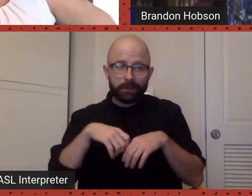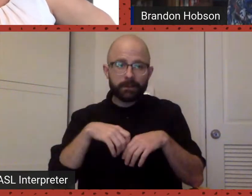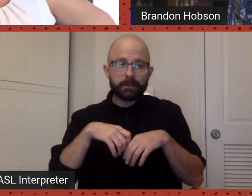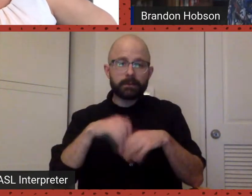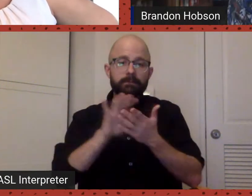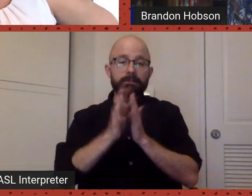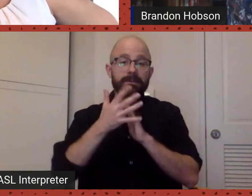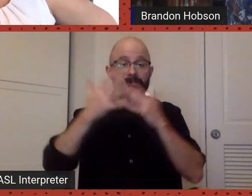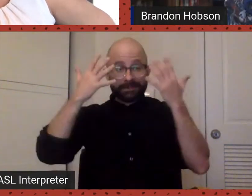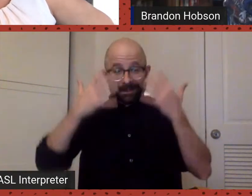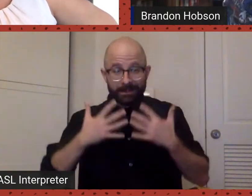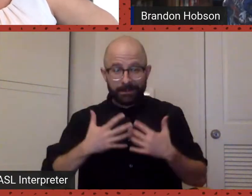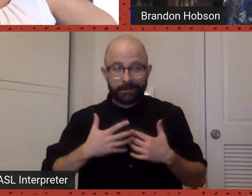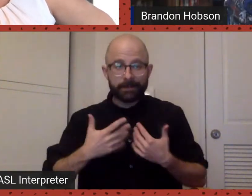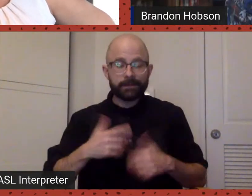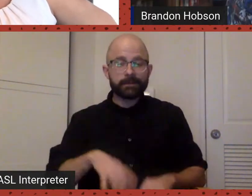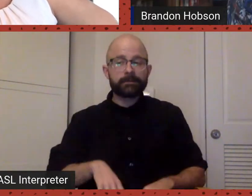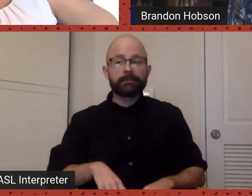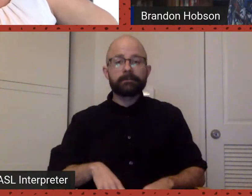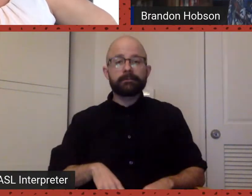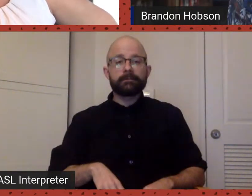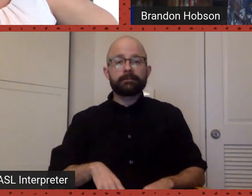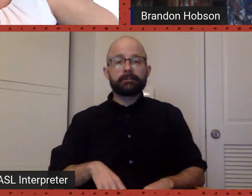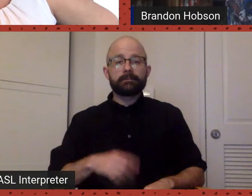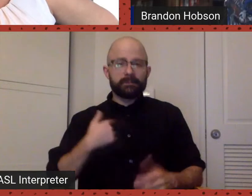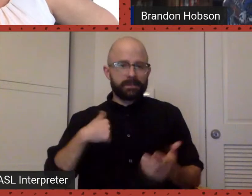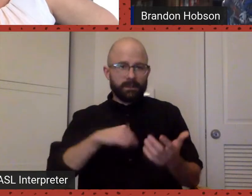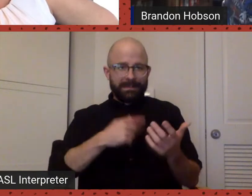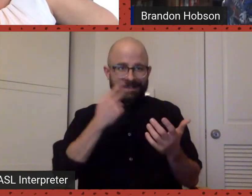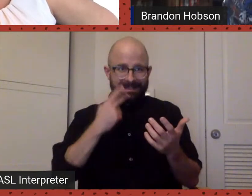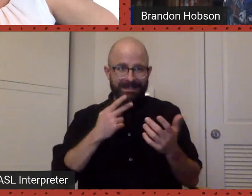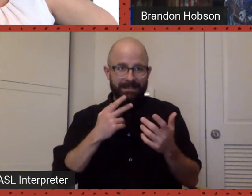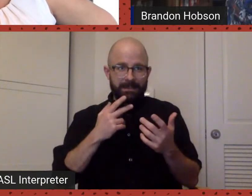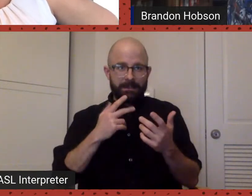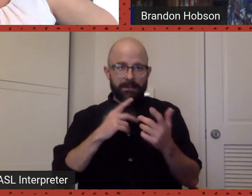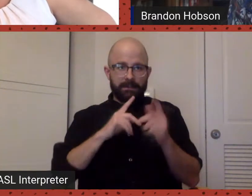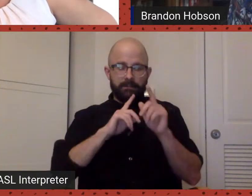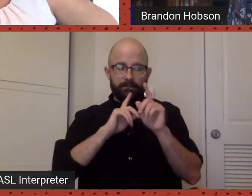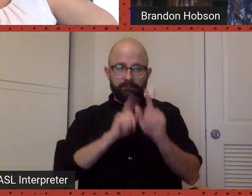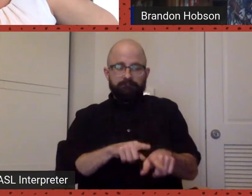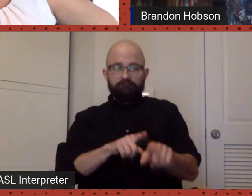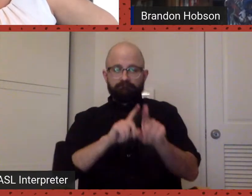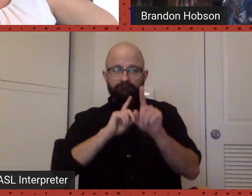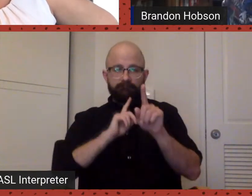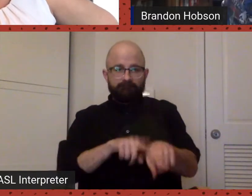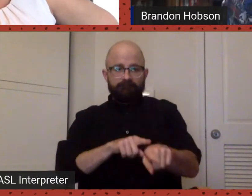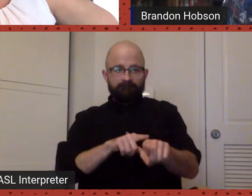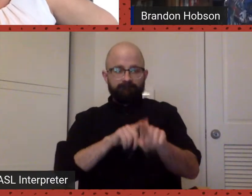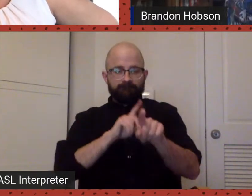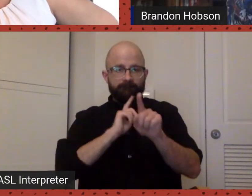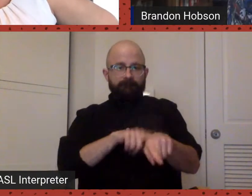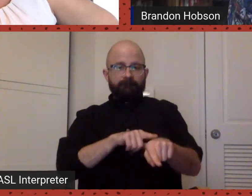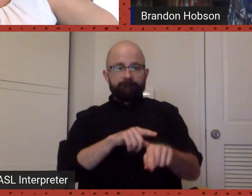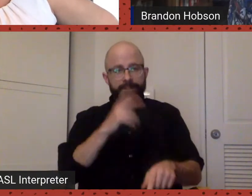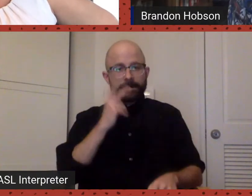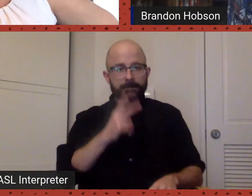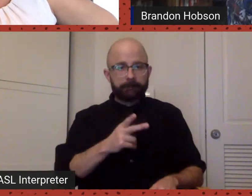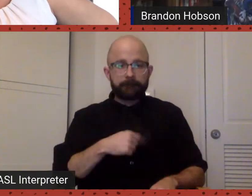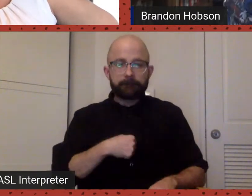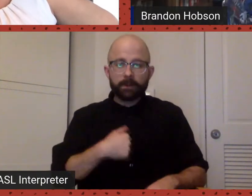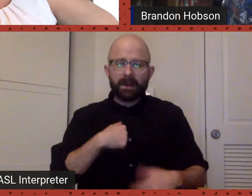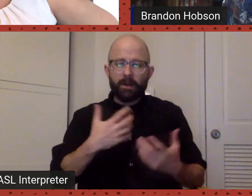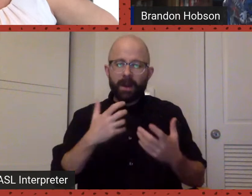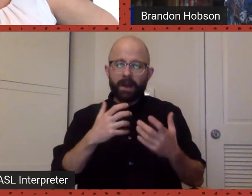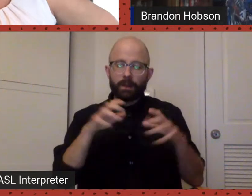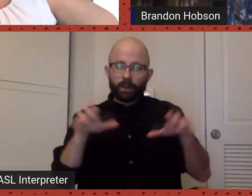sad, and we see reactions. And so I wanted to do that a little bit with